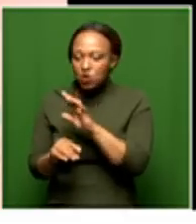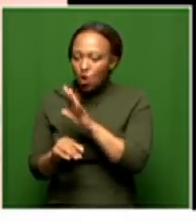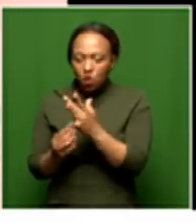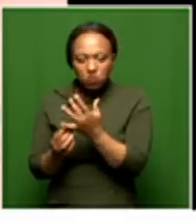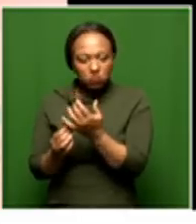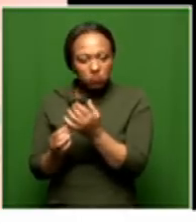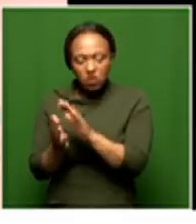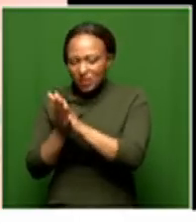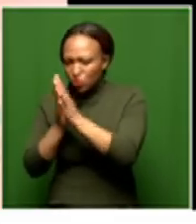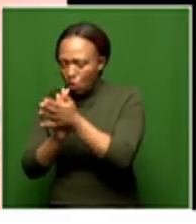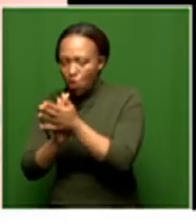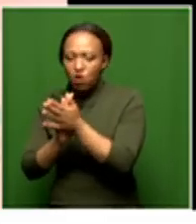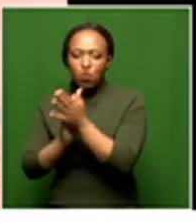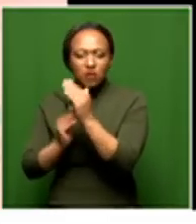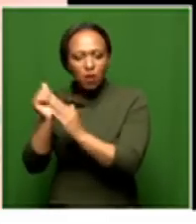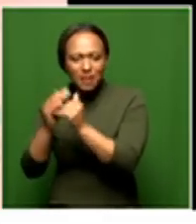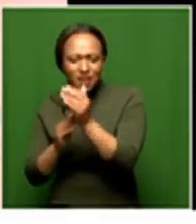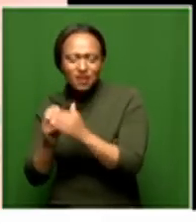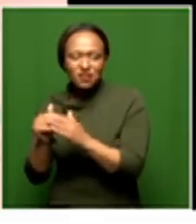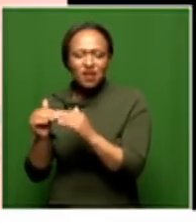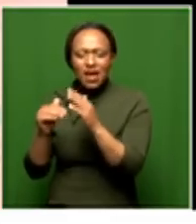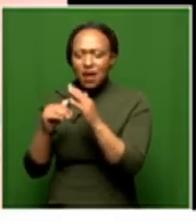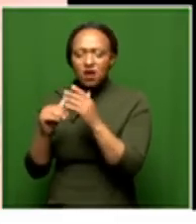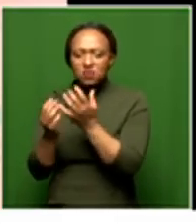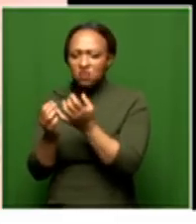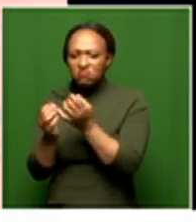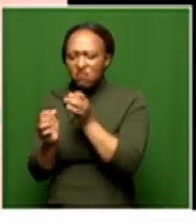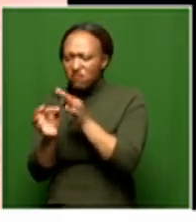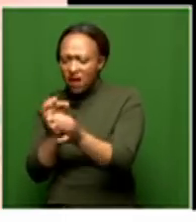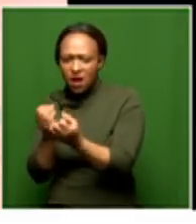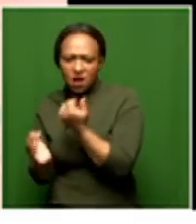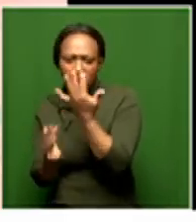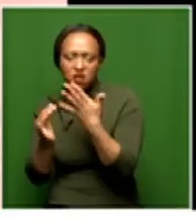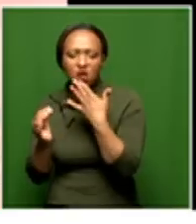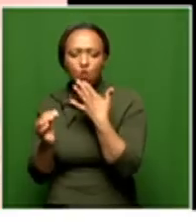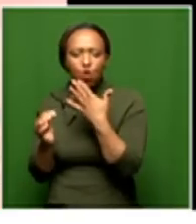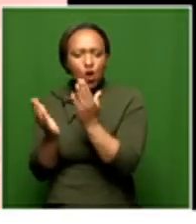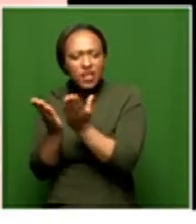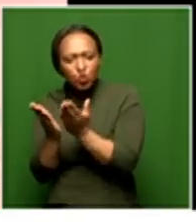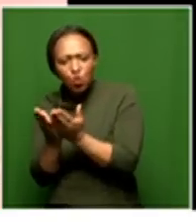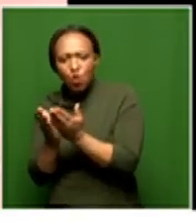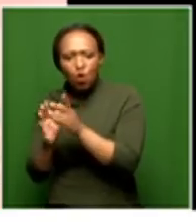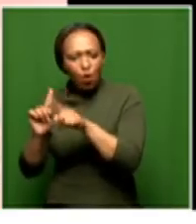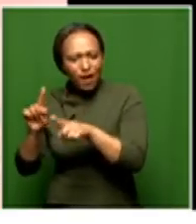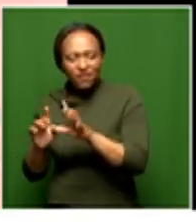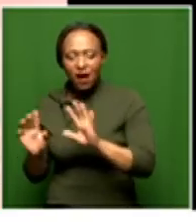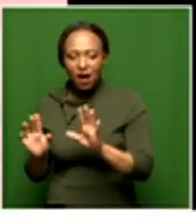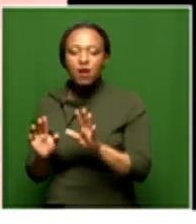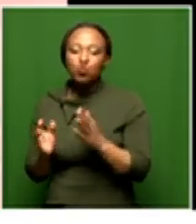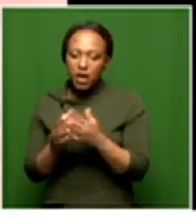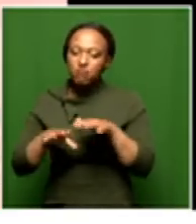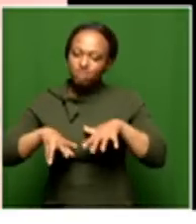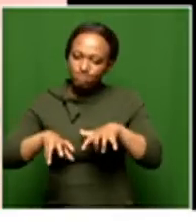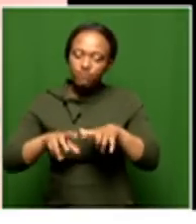destroy public property. You can make a demonstration, that is okay, but please reserve